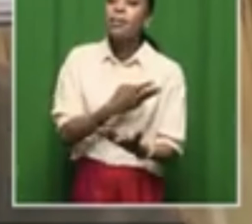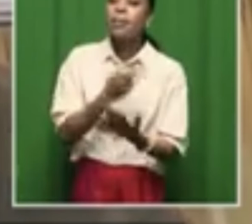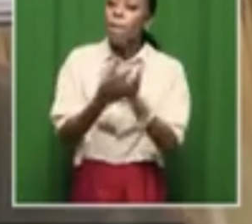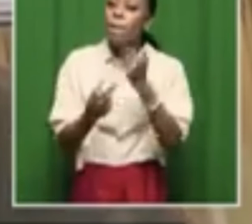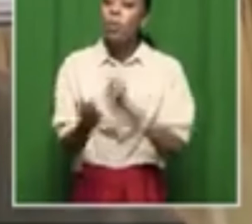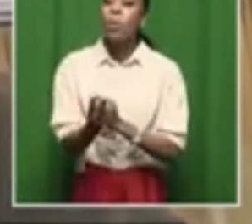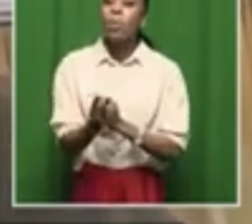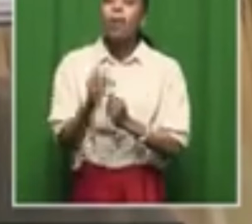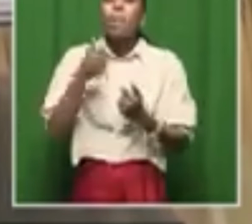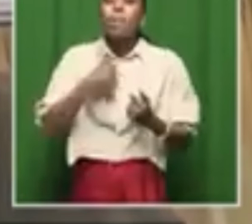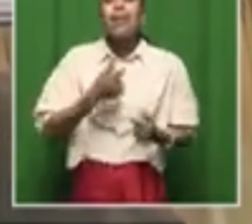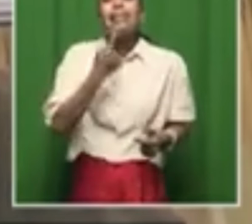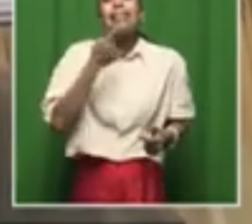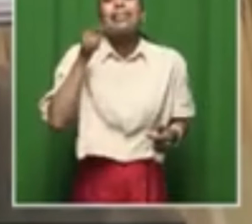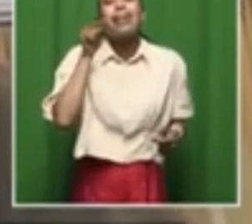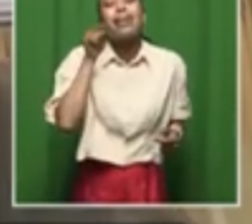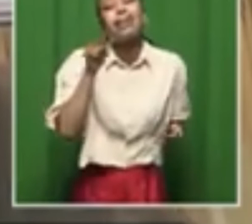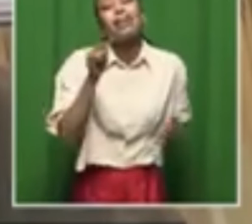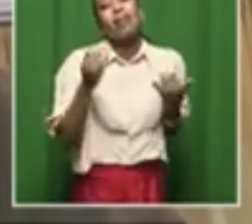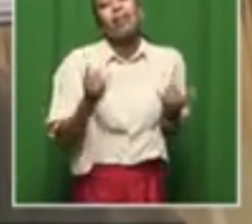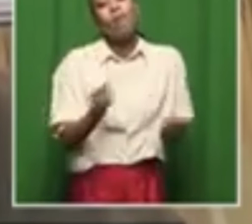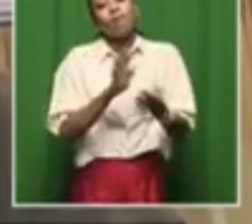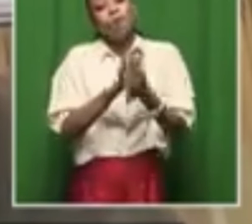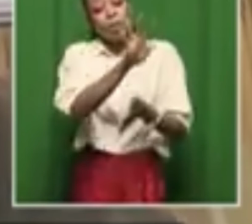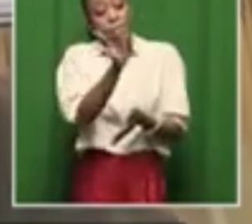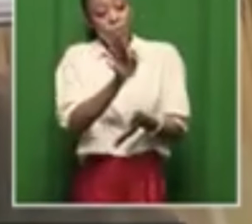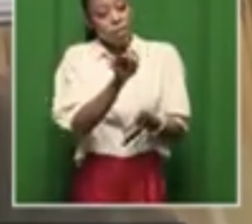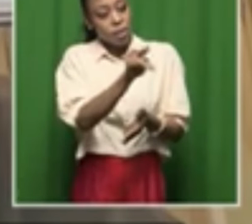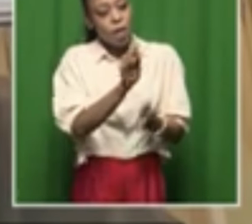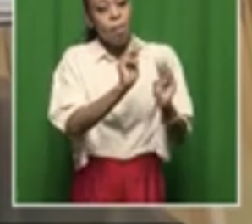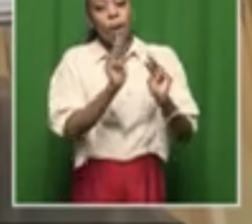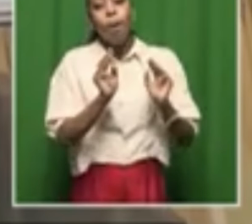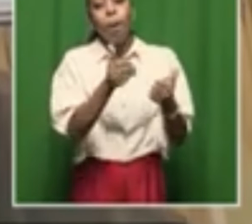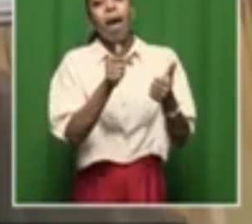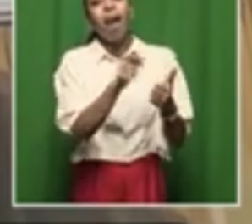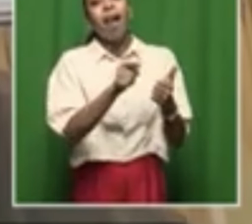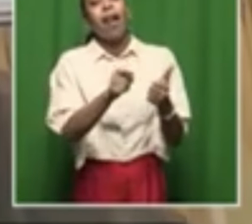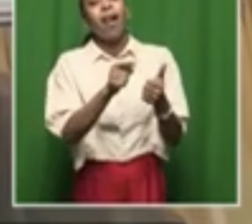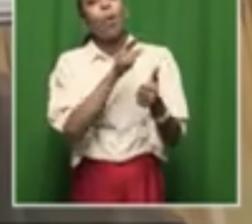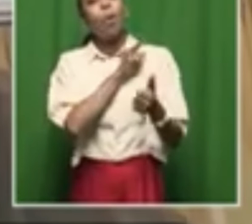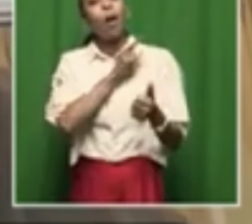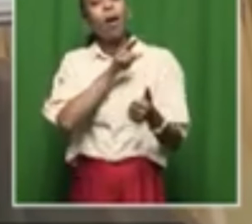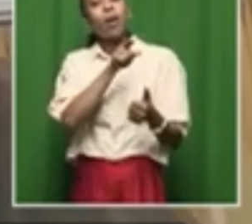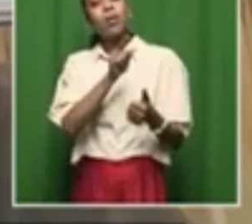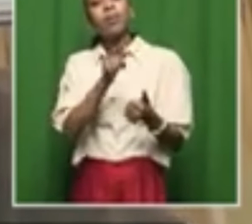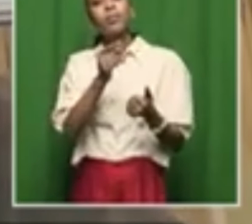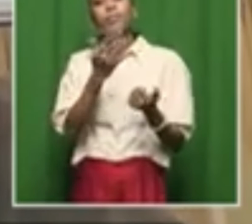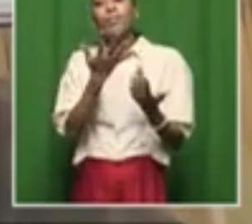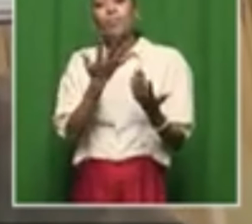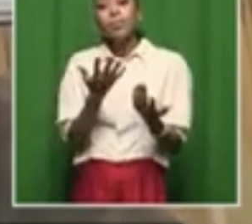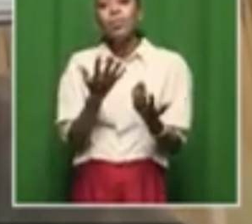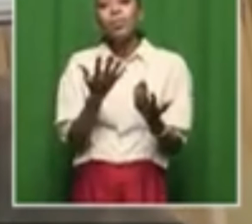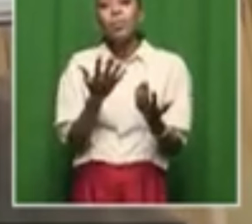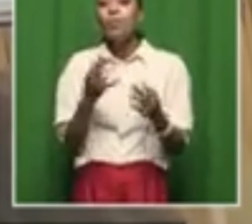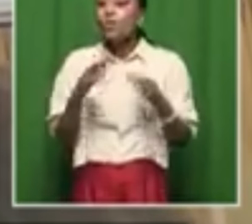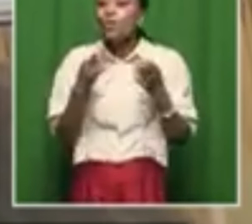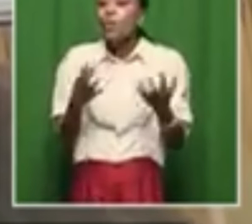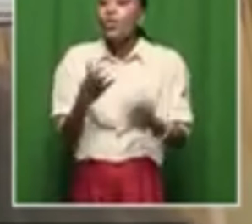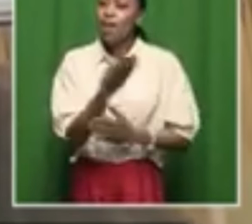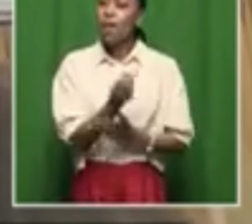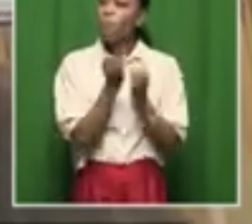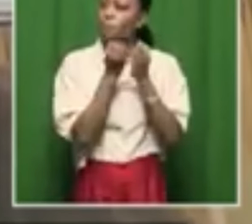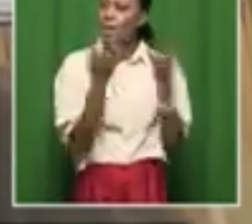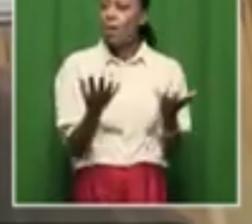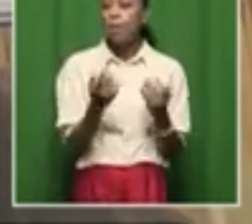And I'm telling you, the other 14%, which is managed very well, is because it has got huge amounts of resources. And I